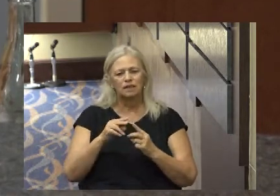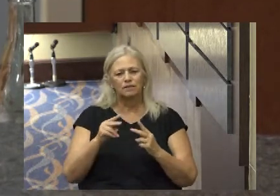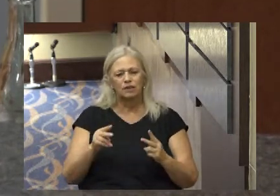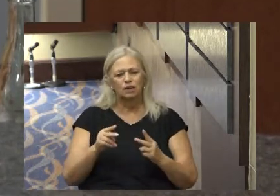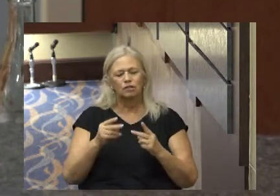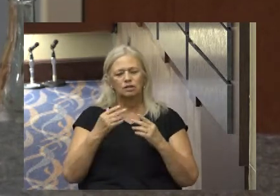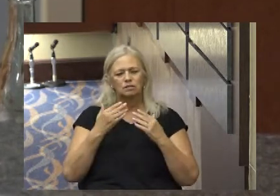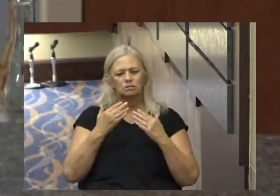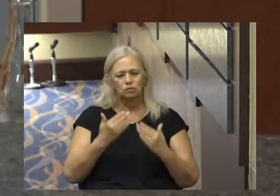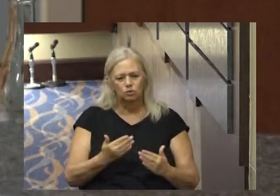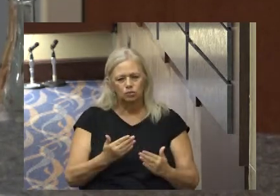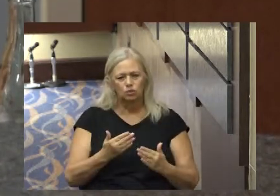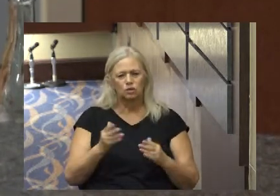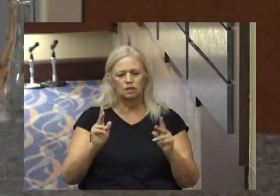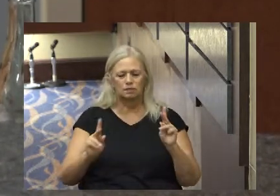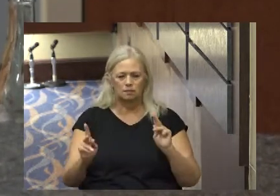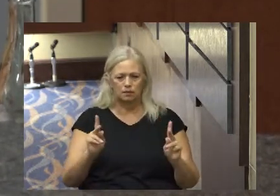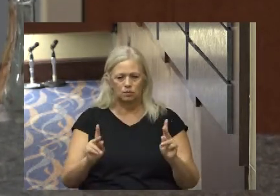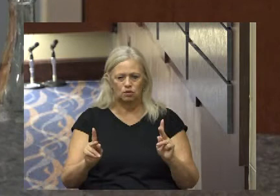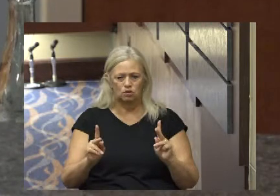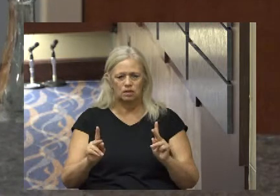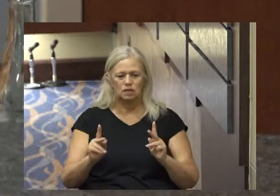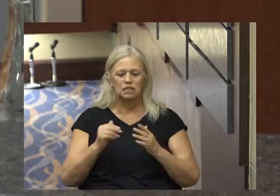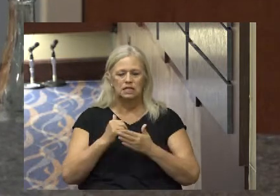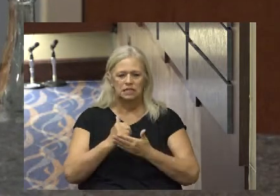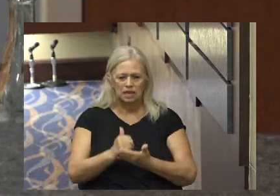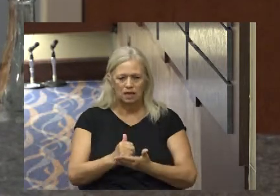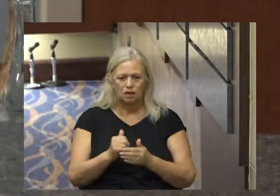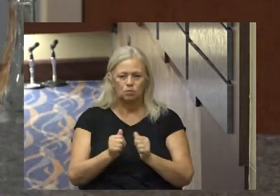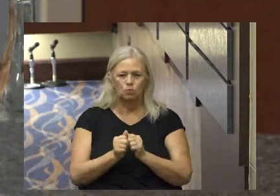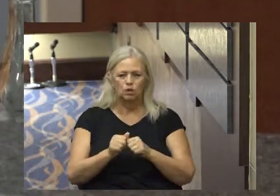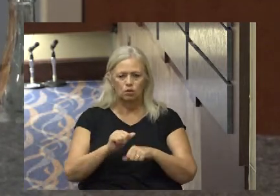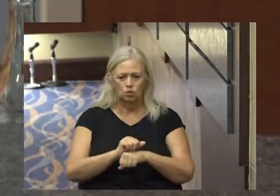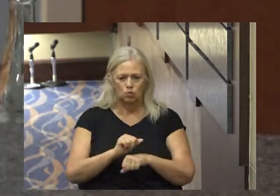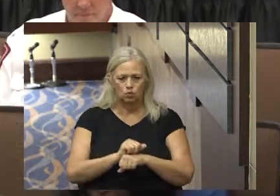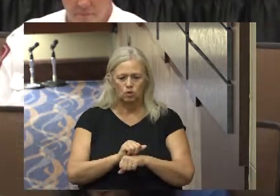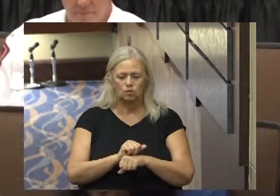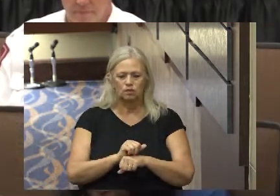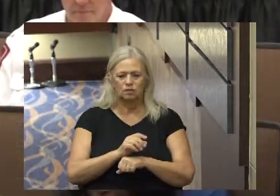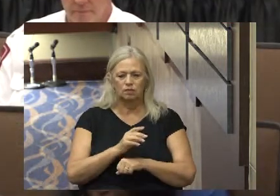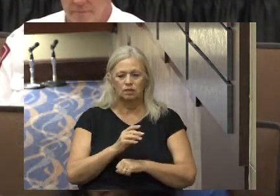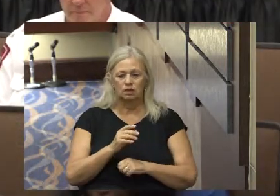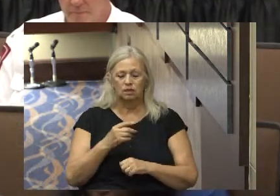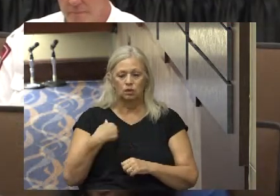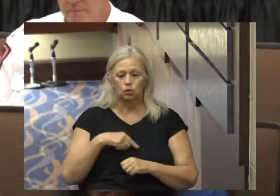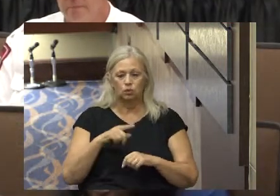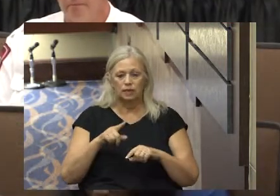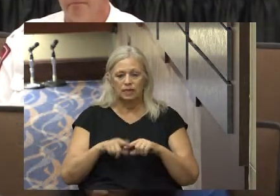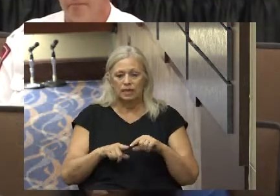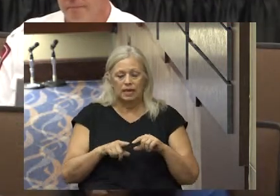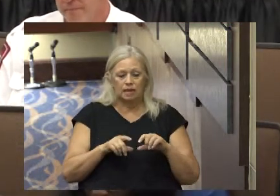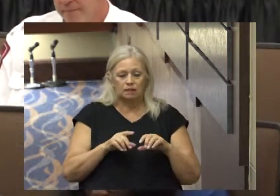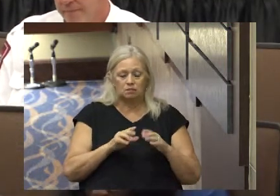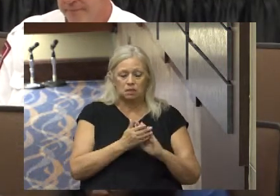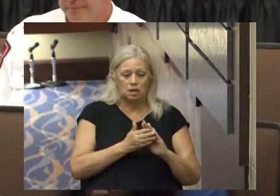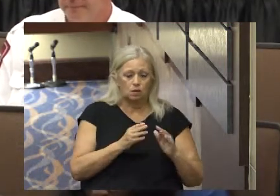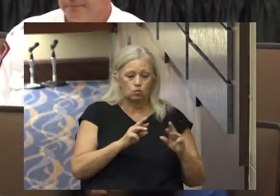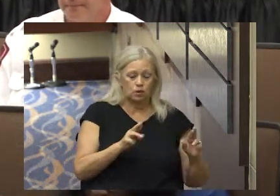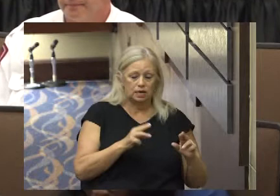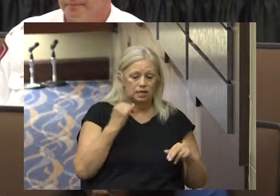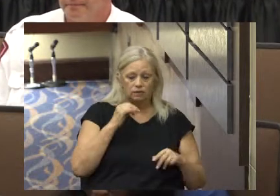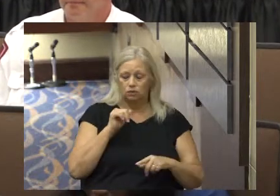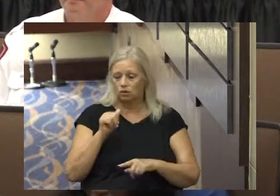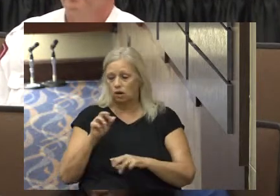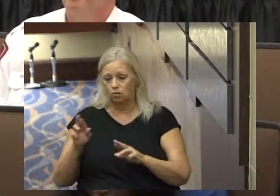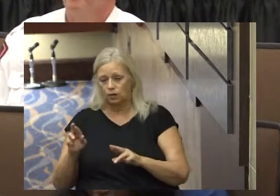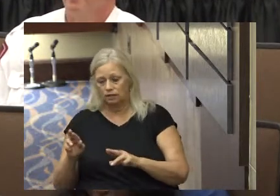some dedicated people to help lift this work and to help you lift this work, because we can't be great if you're not great, and you can't be great if they're not great.